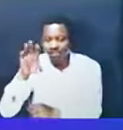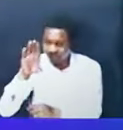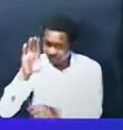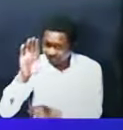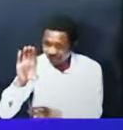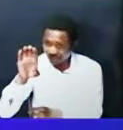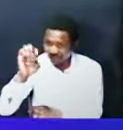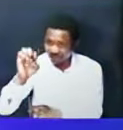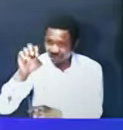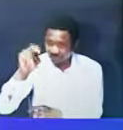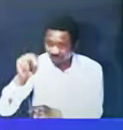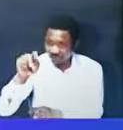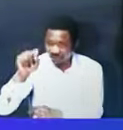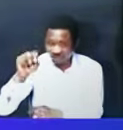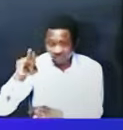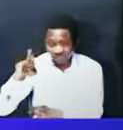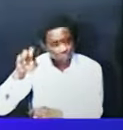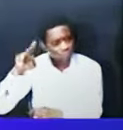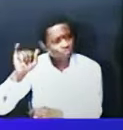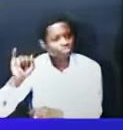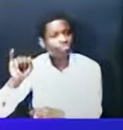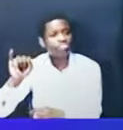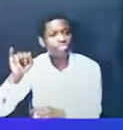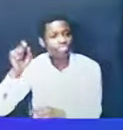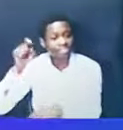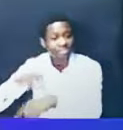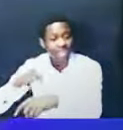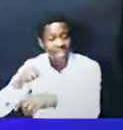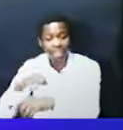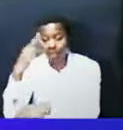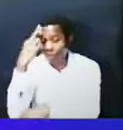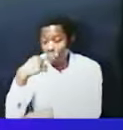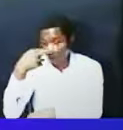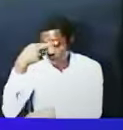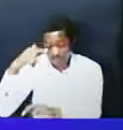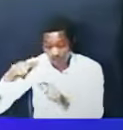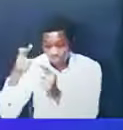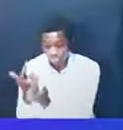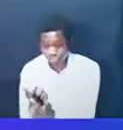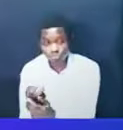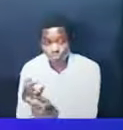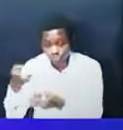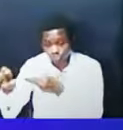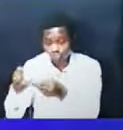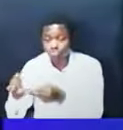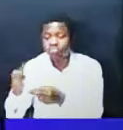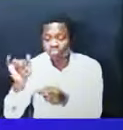eyebra na Roman aban edi wiase so no nkura na wo wo wo mu no